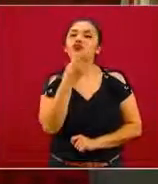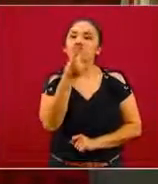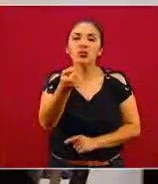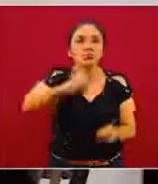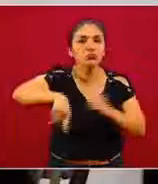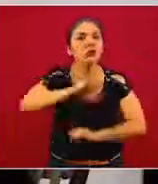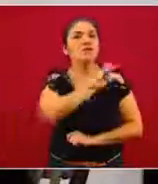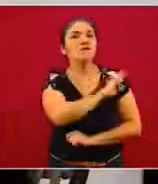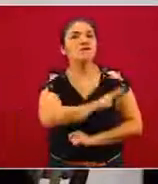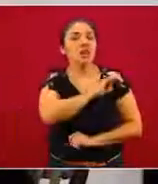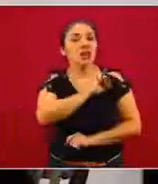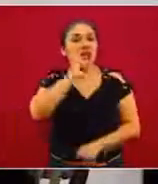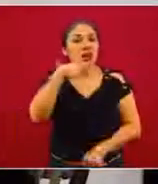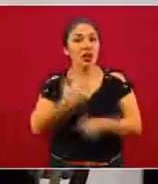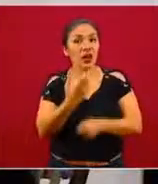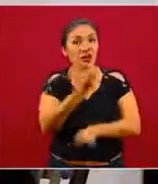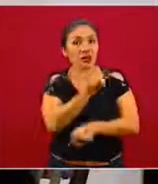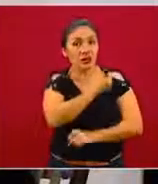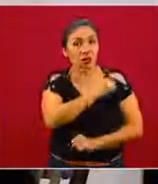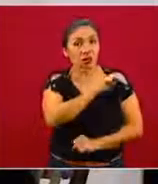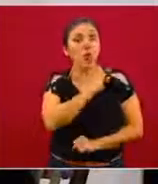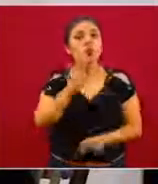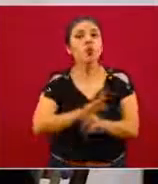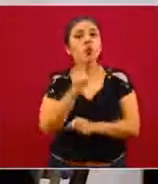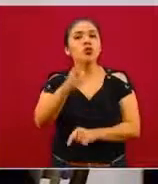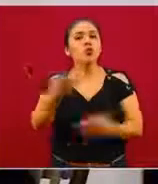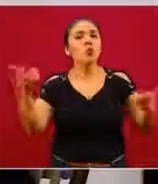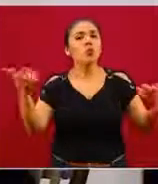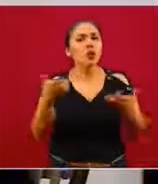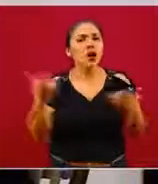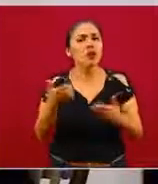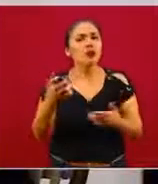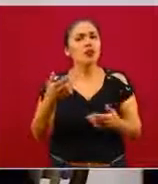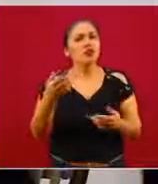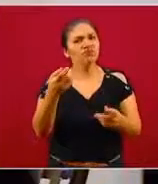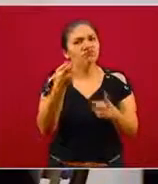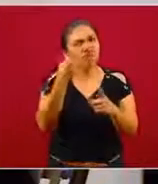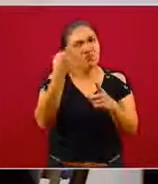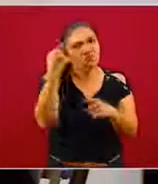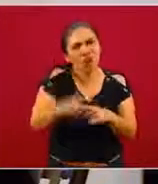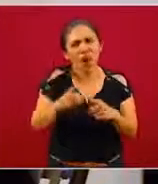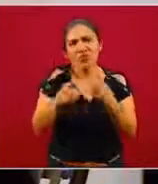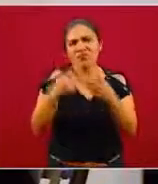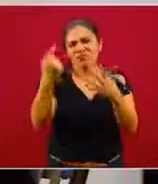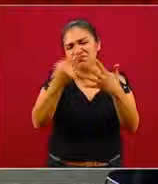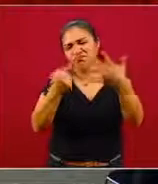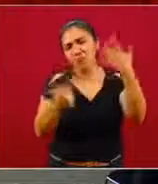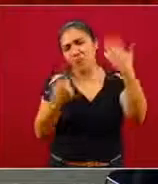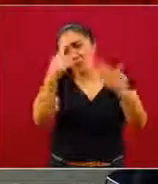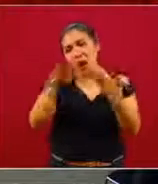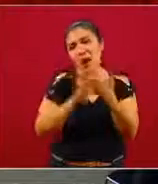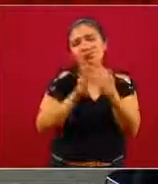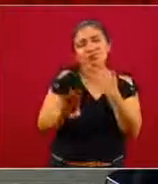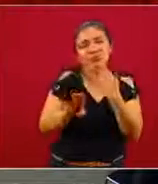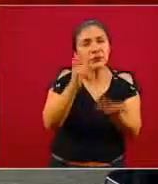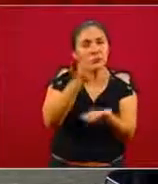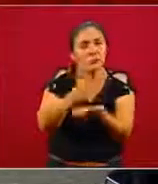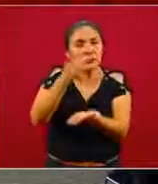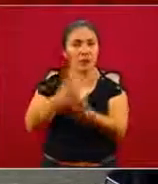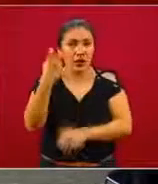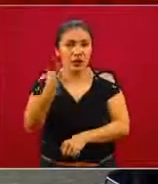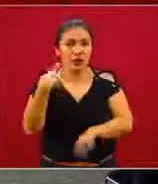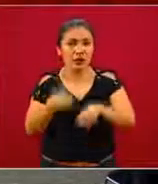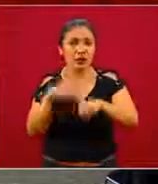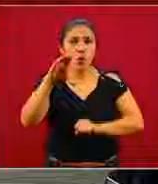So we congratulate the Ministry of Health for producing these guidelines for the prevention and detection